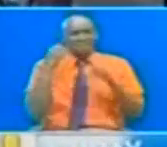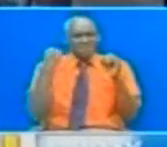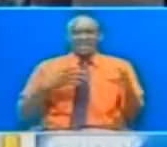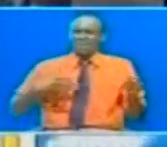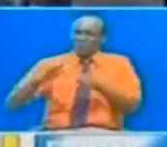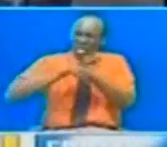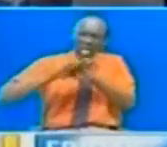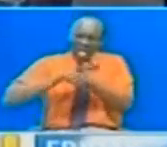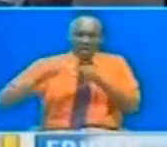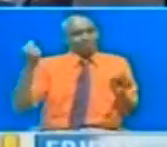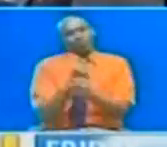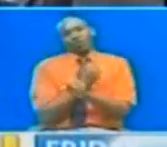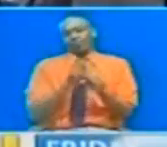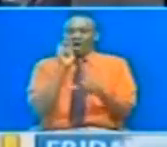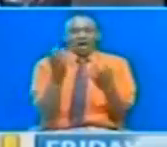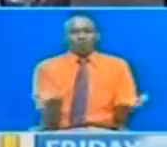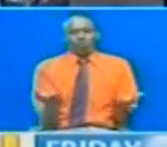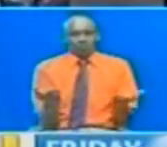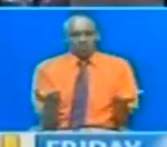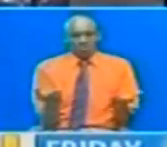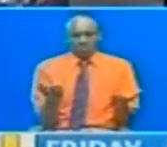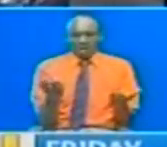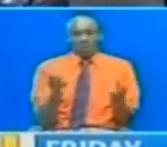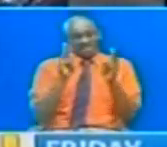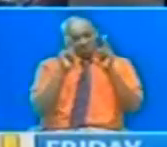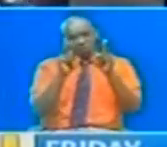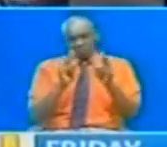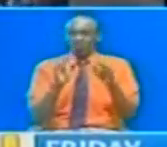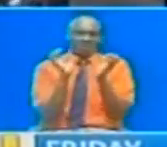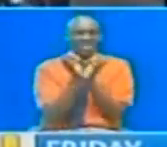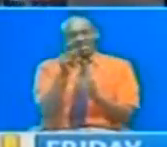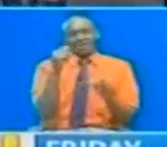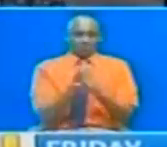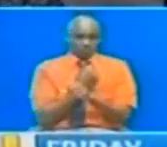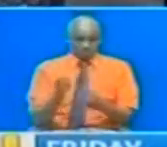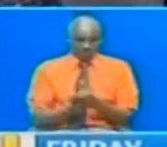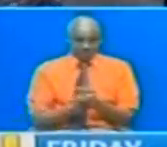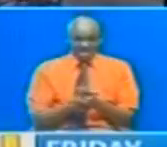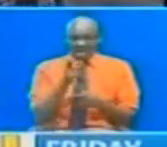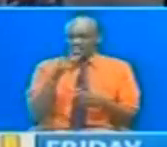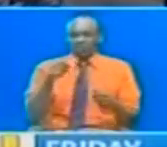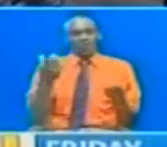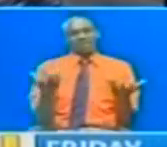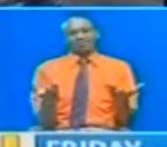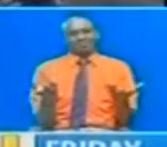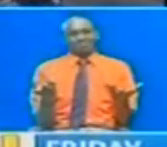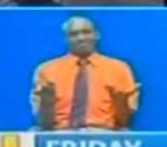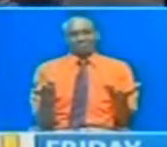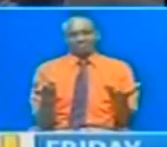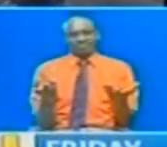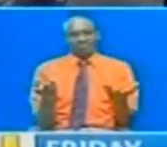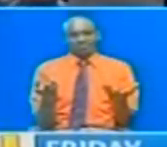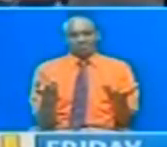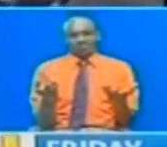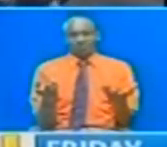turned out at the Jomo Kenyatta grounds in Kisumu, the heart of Kisumu City, rendering the exercise not possible to